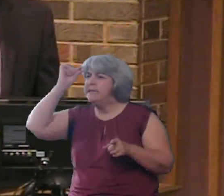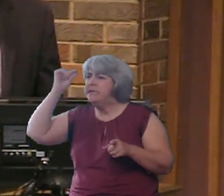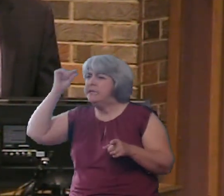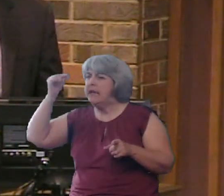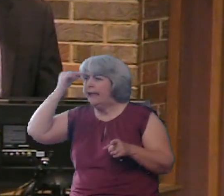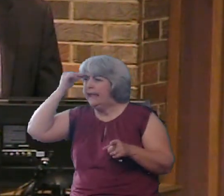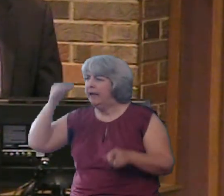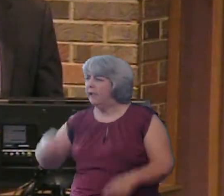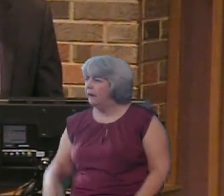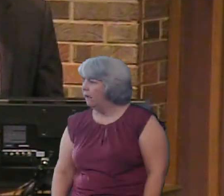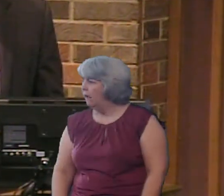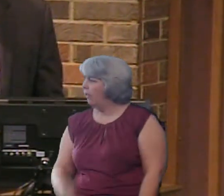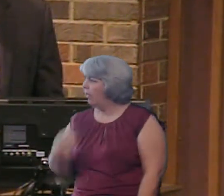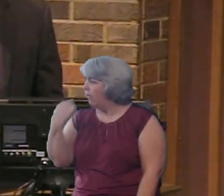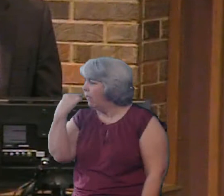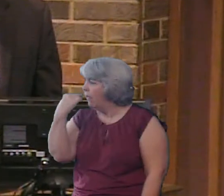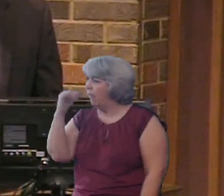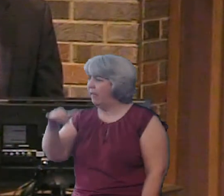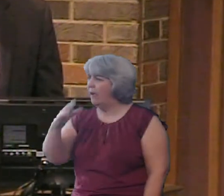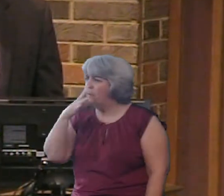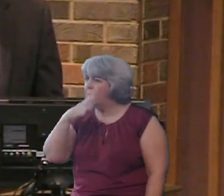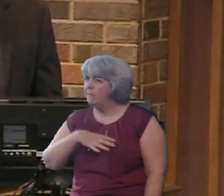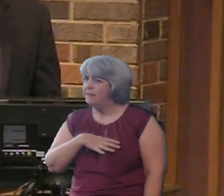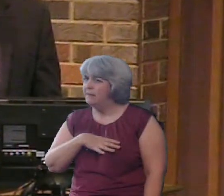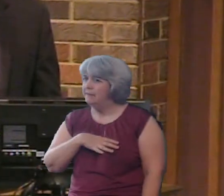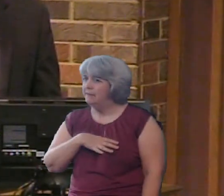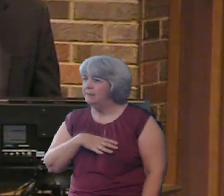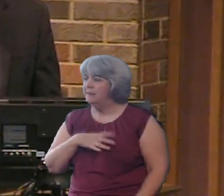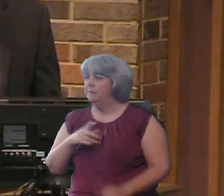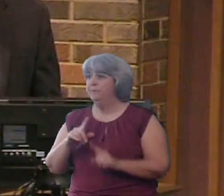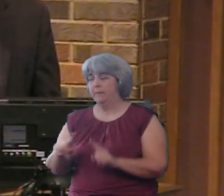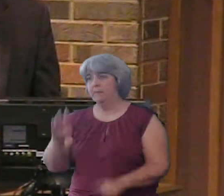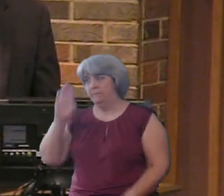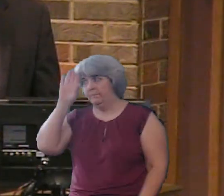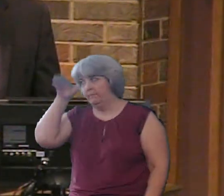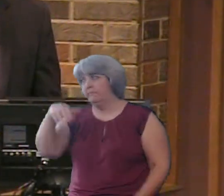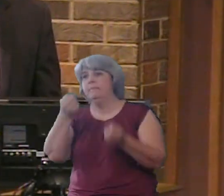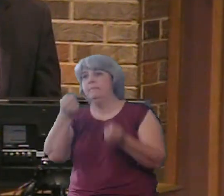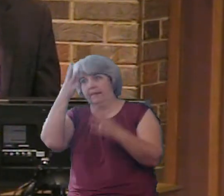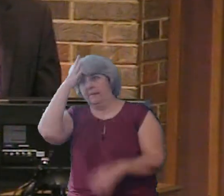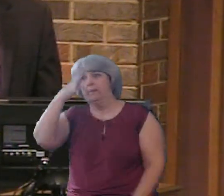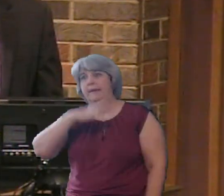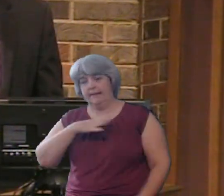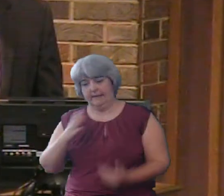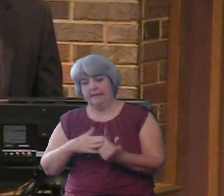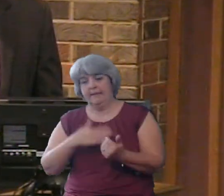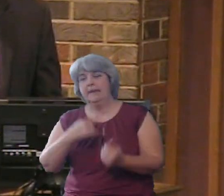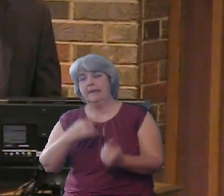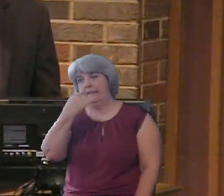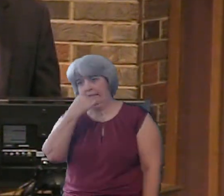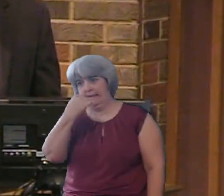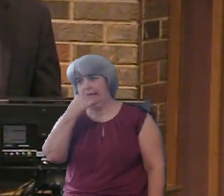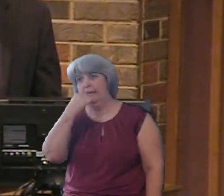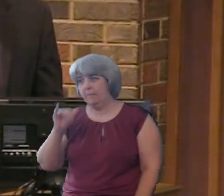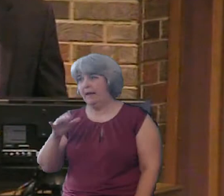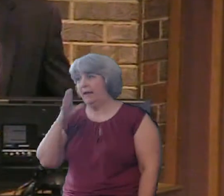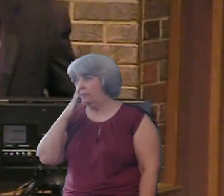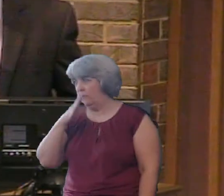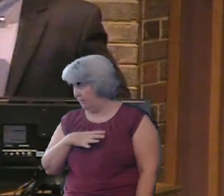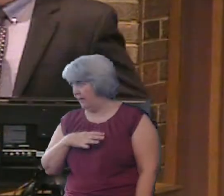this woman? And yet, there have been many men who have been twisted by women to commit